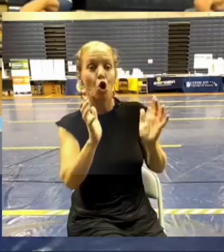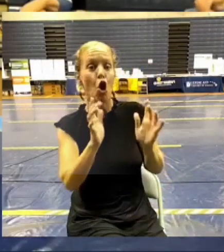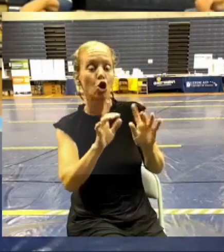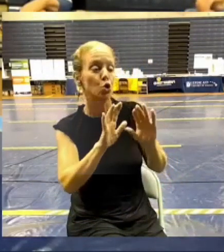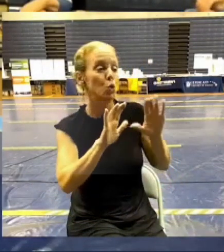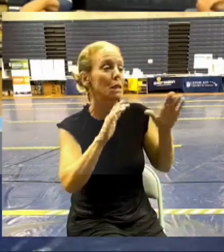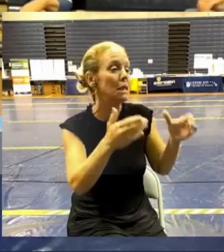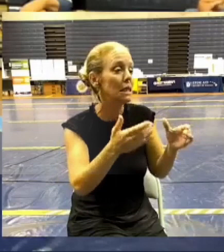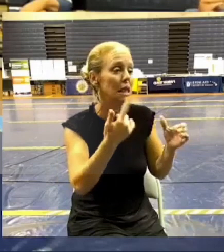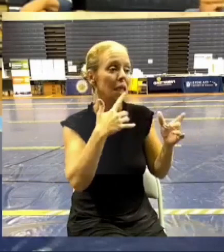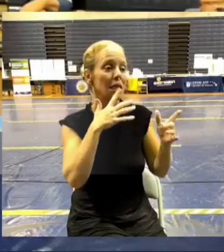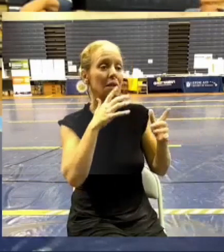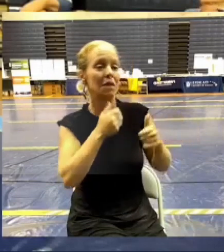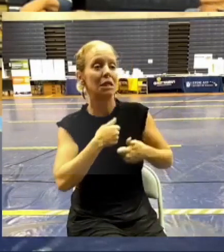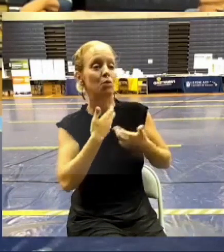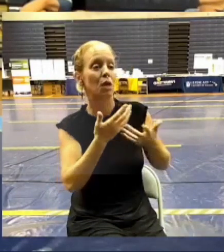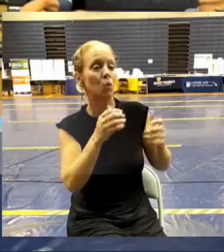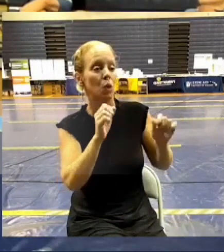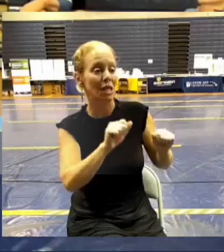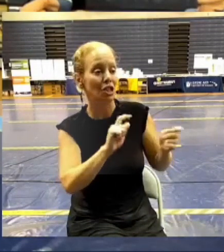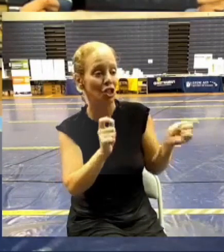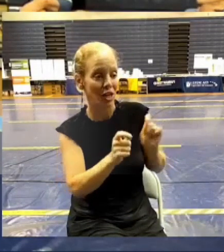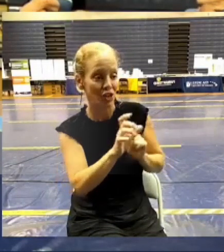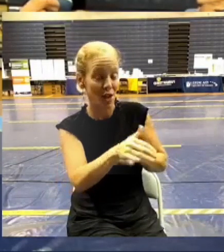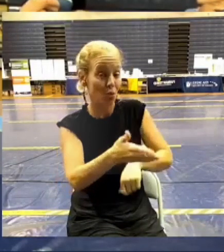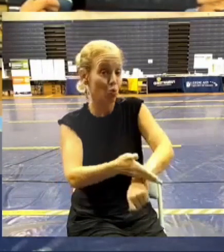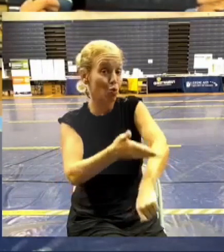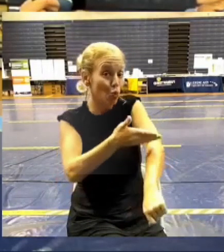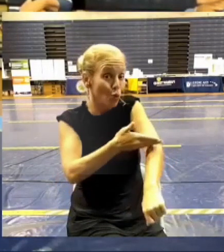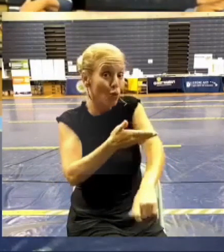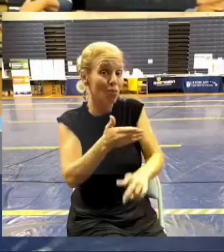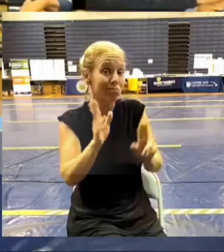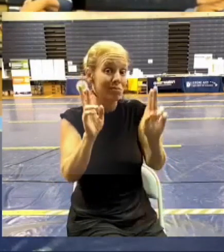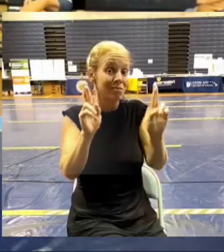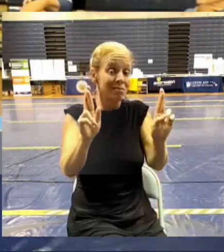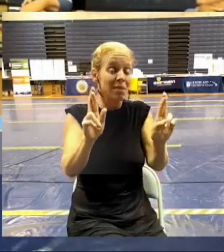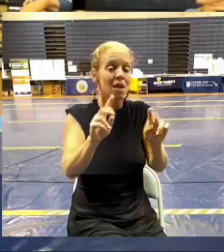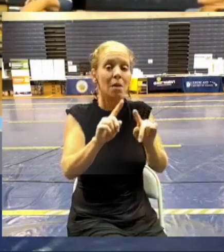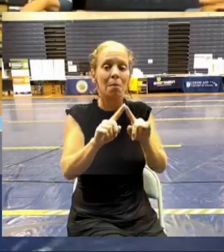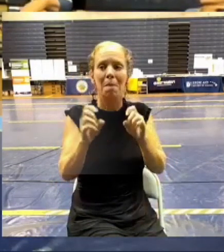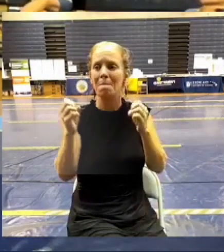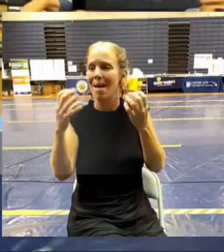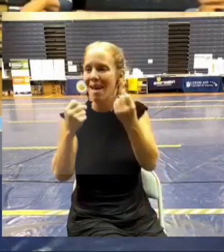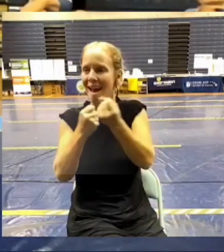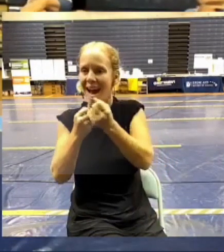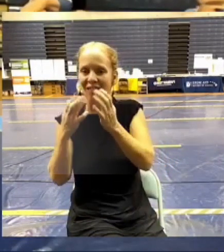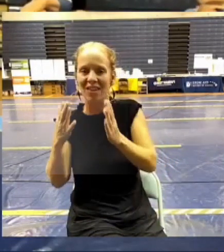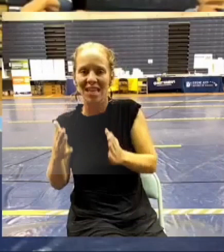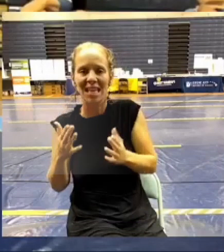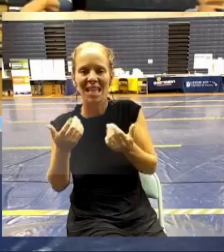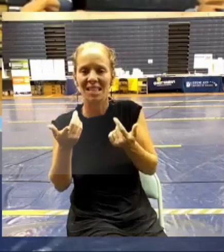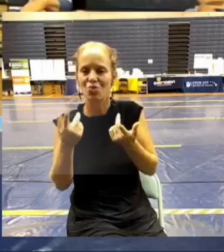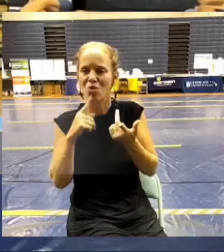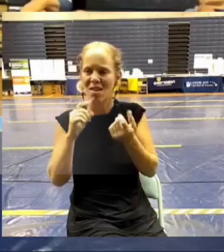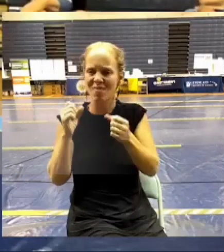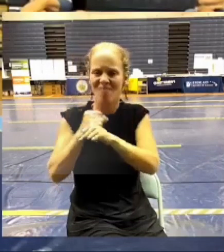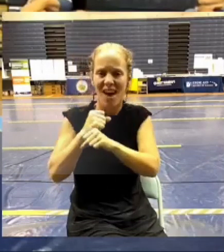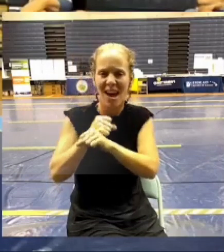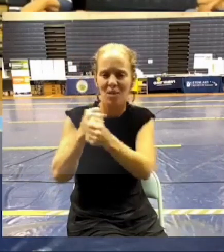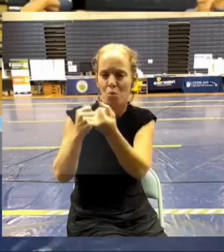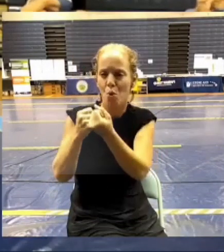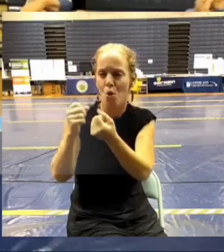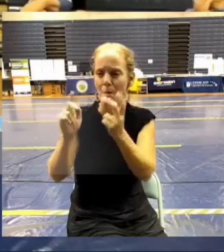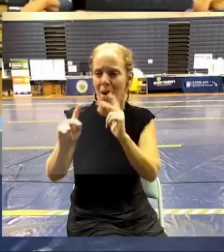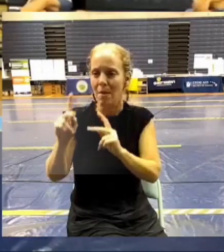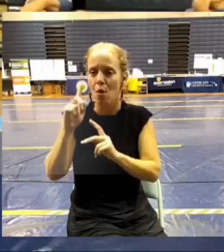know, express to them what we can do to change that. And there's so many advocates out here who are like fighting for people when